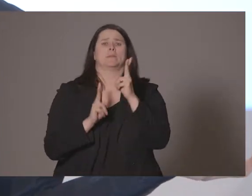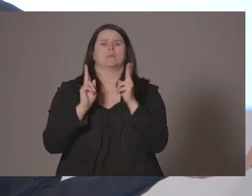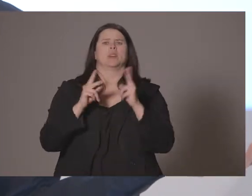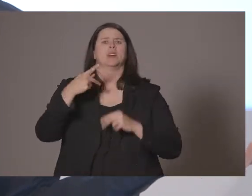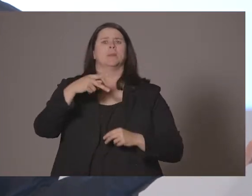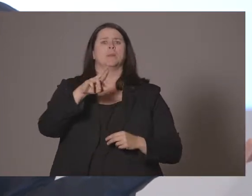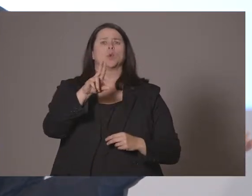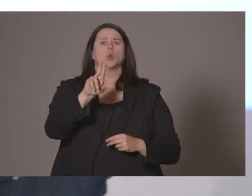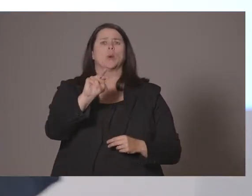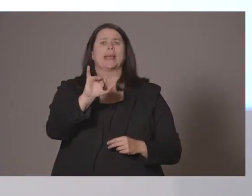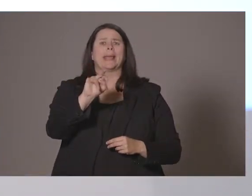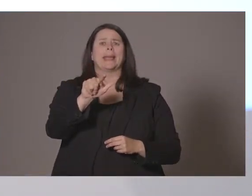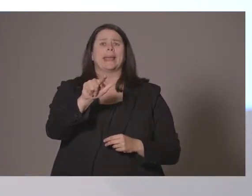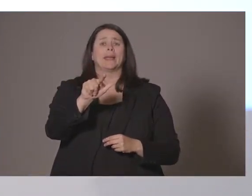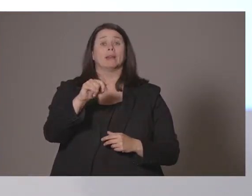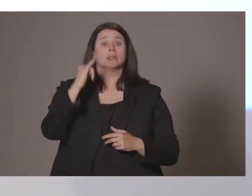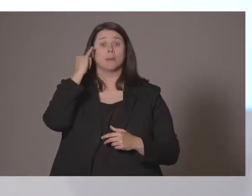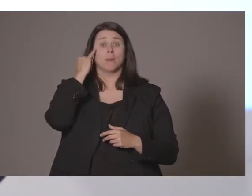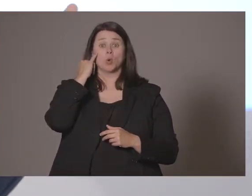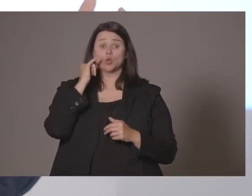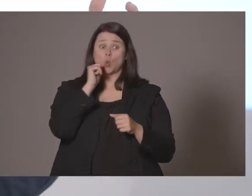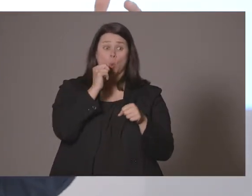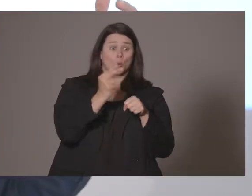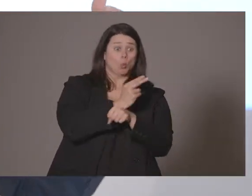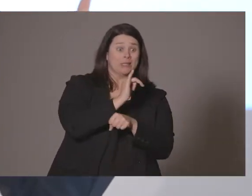it sort of framework, right? So